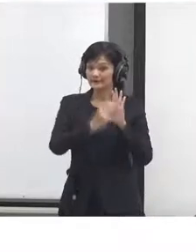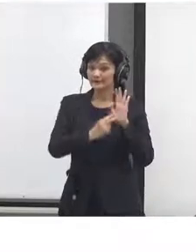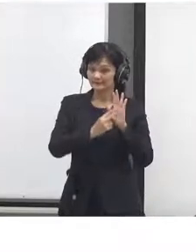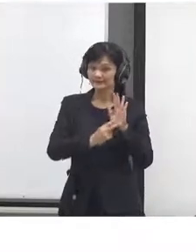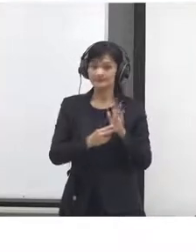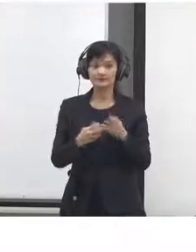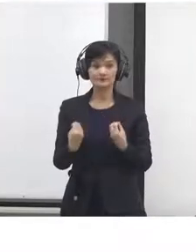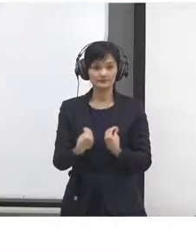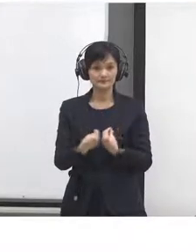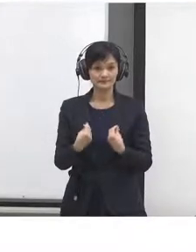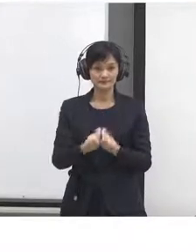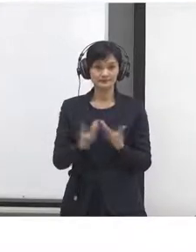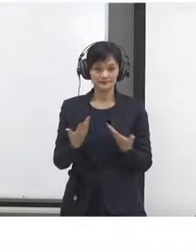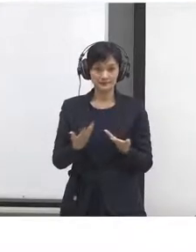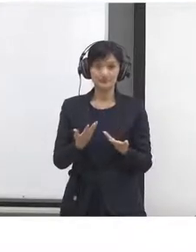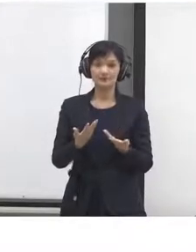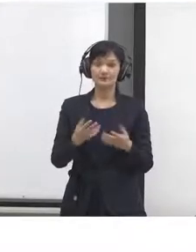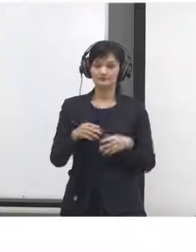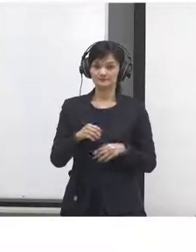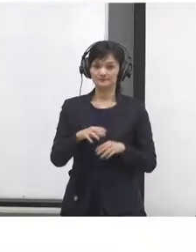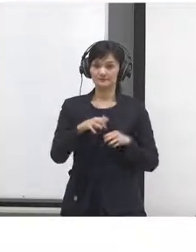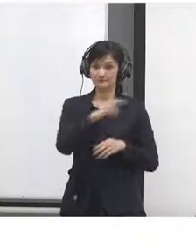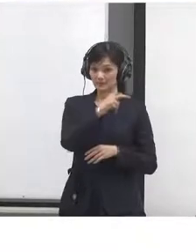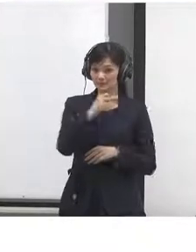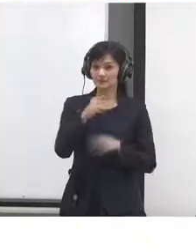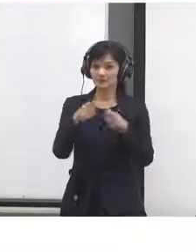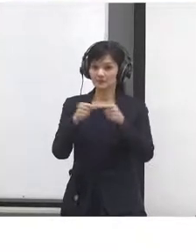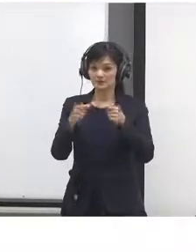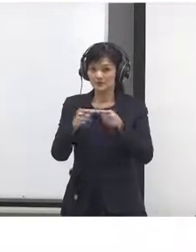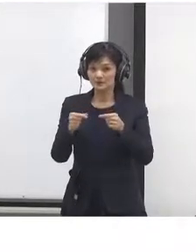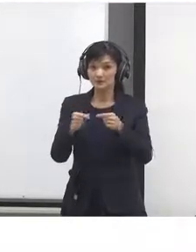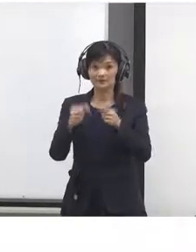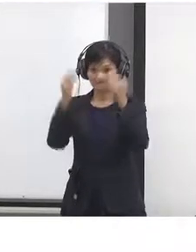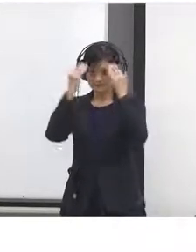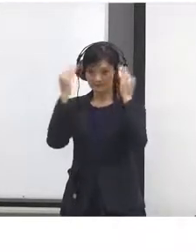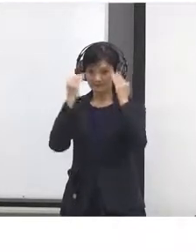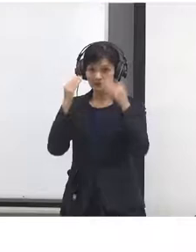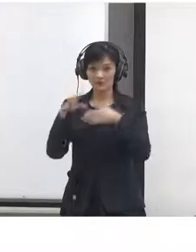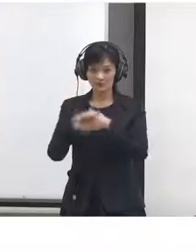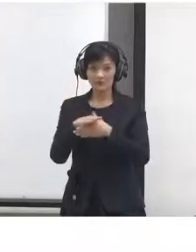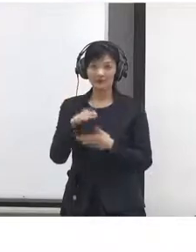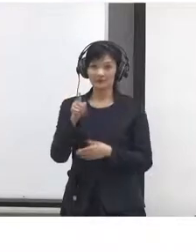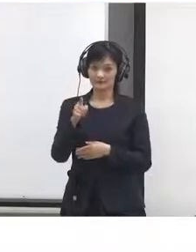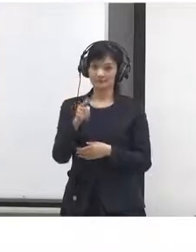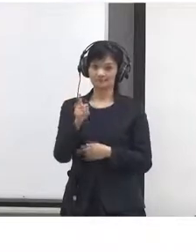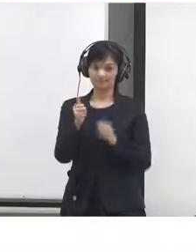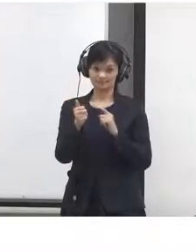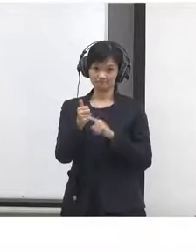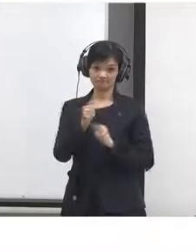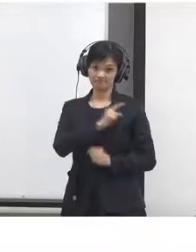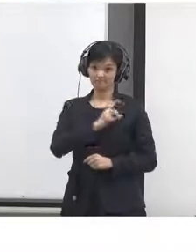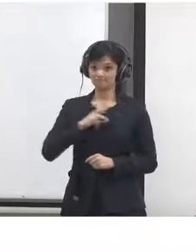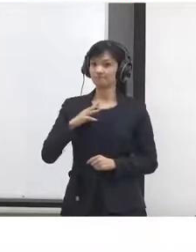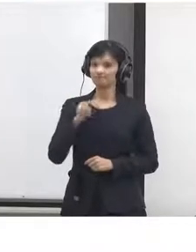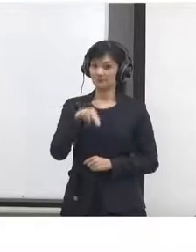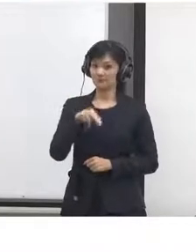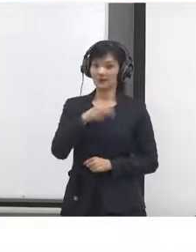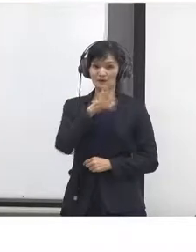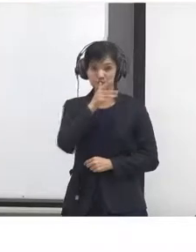in Japanese. He speak a lot of times and try to eliminate these problems.